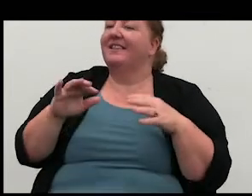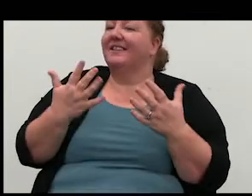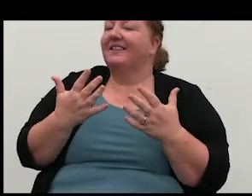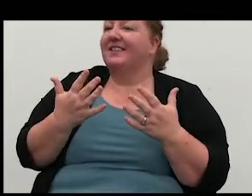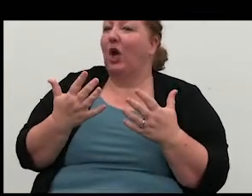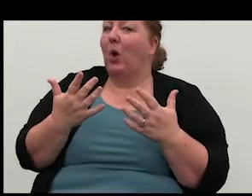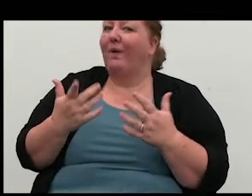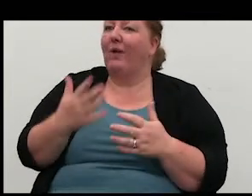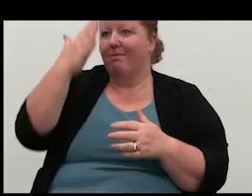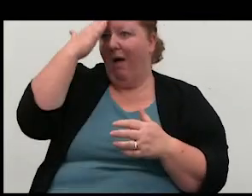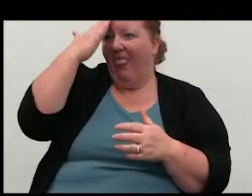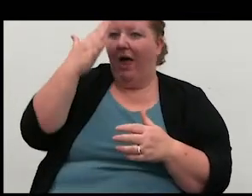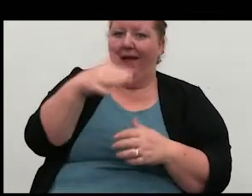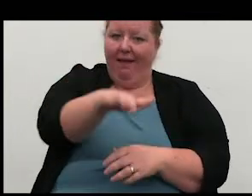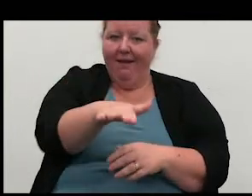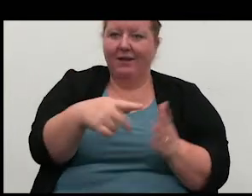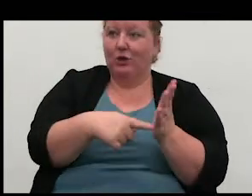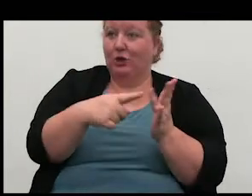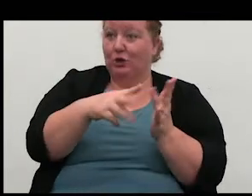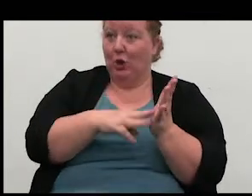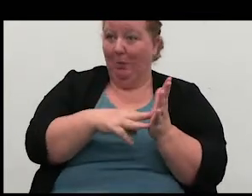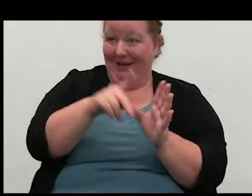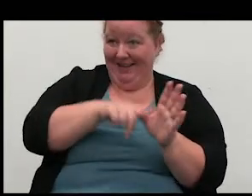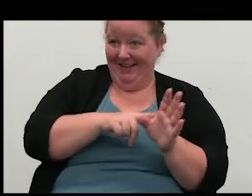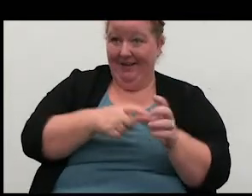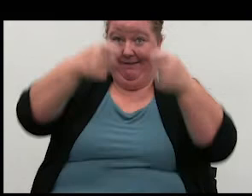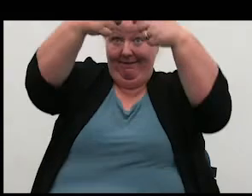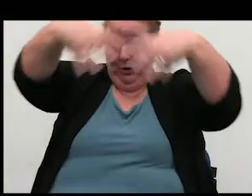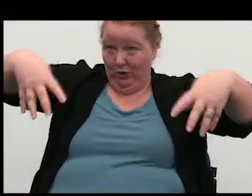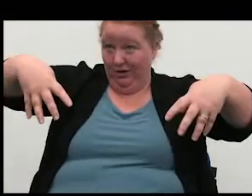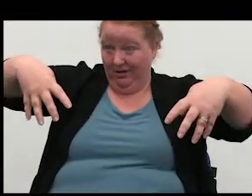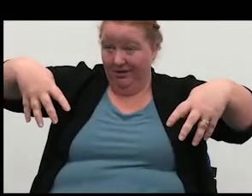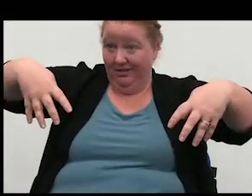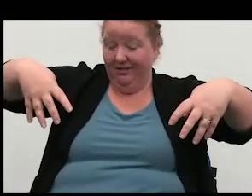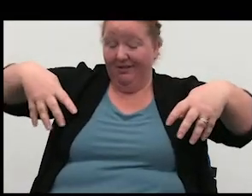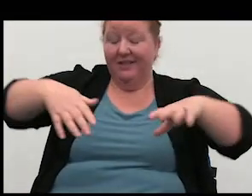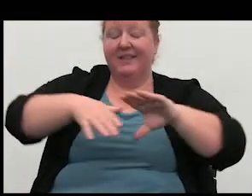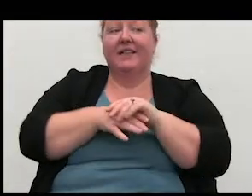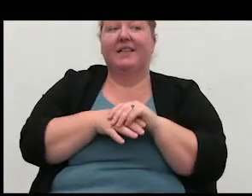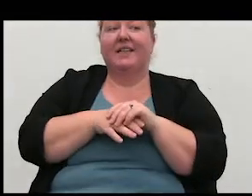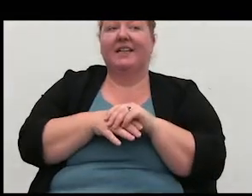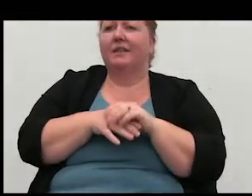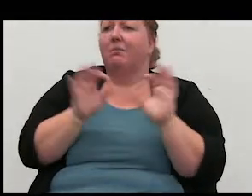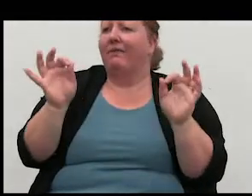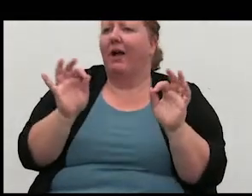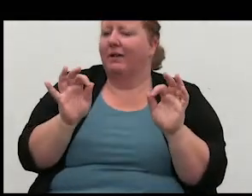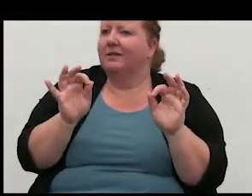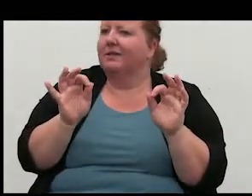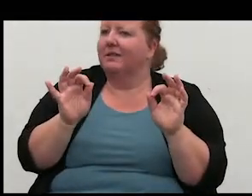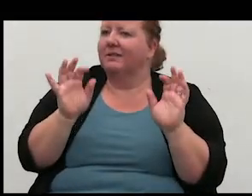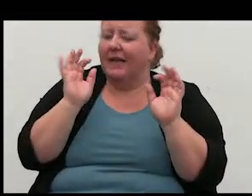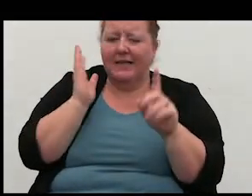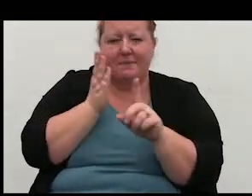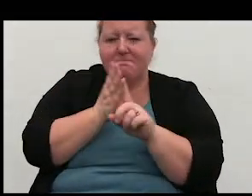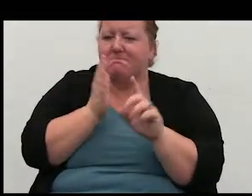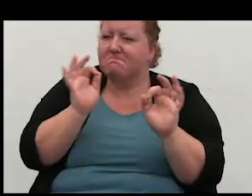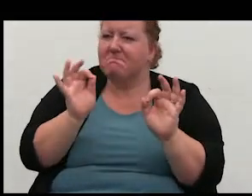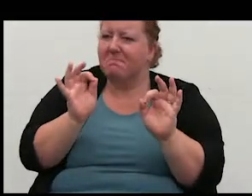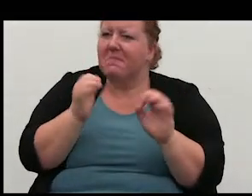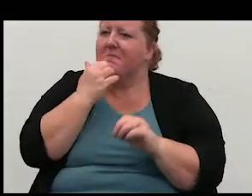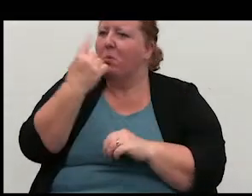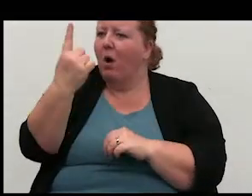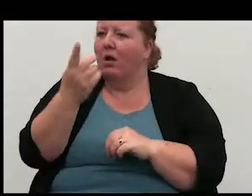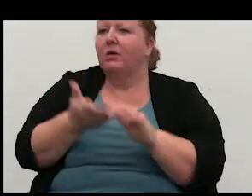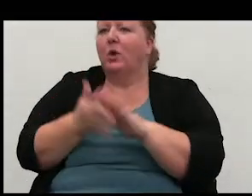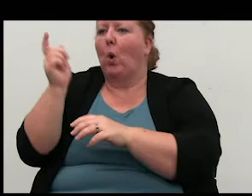little Tommy into a flowchart, the way a computer algorithm would work, it's perfect. It's absolutely spot on. Number one, go